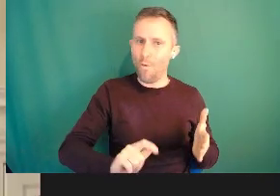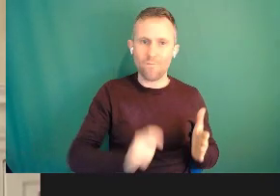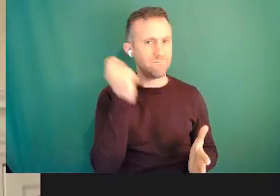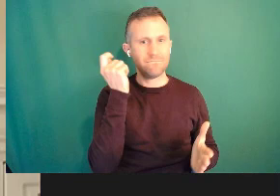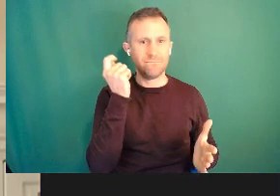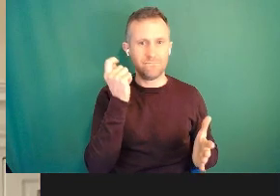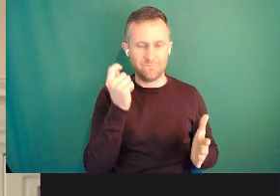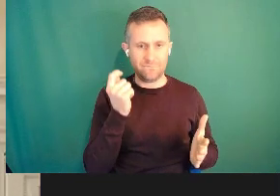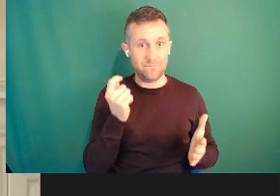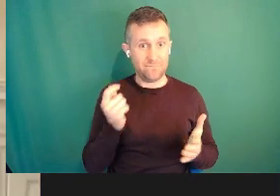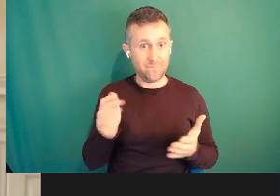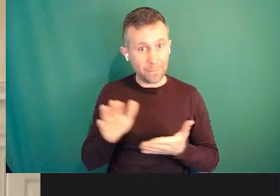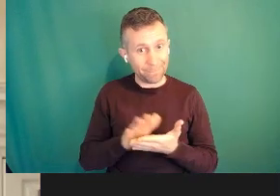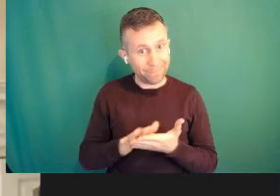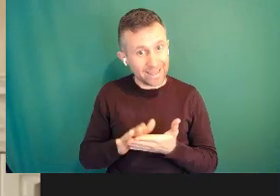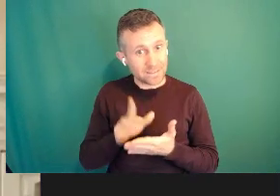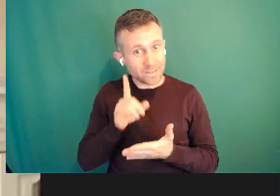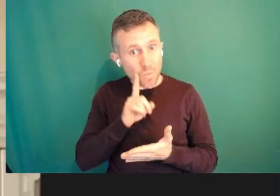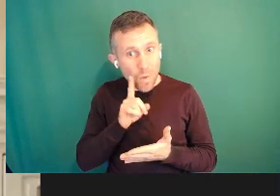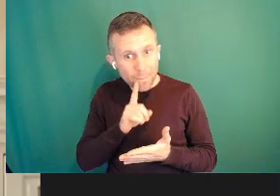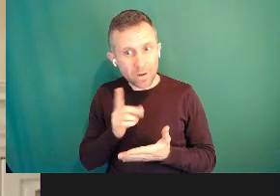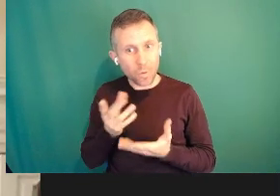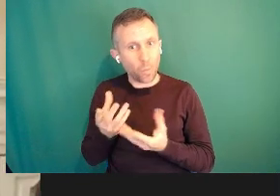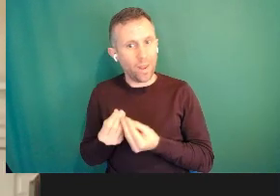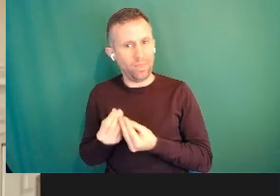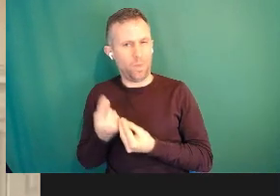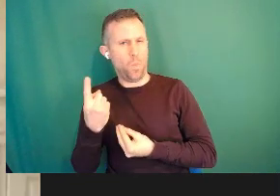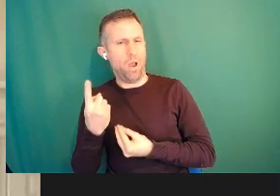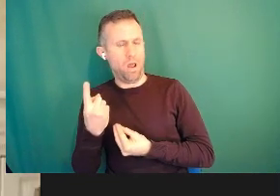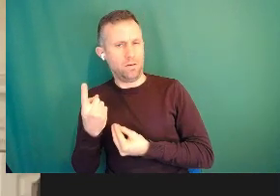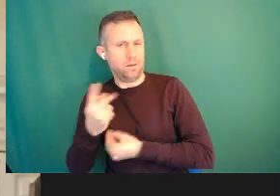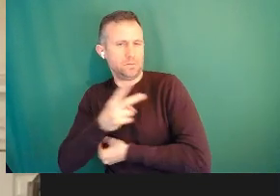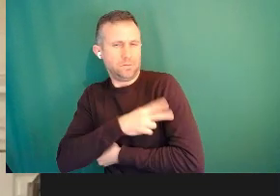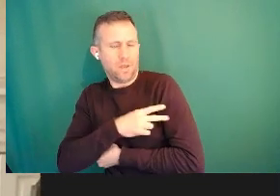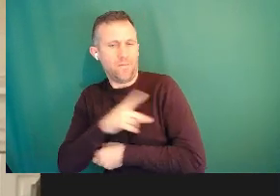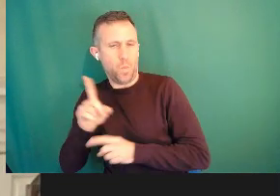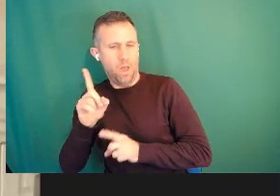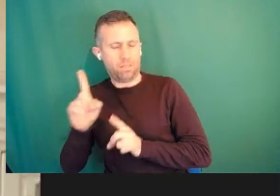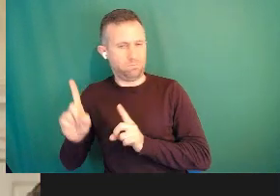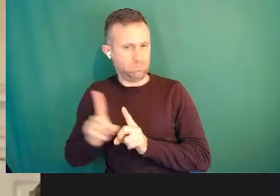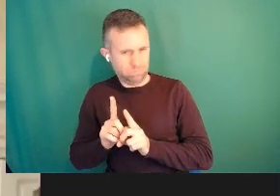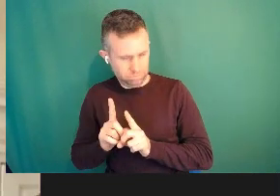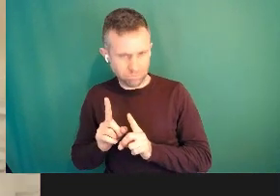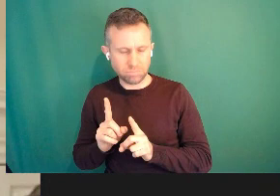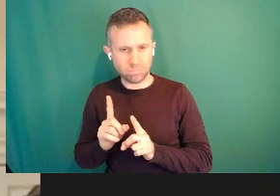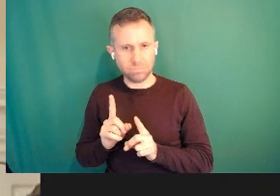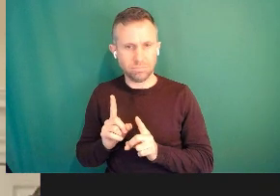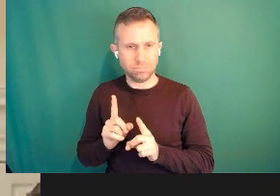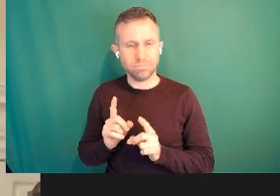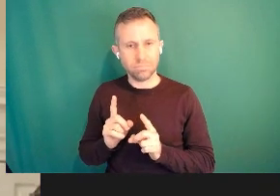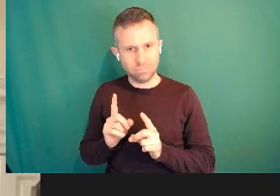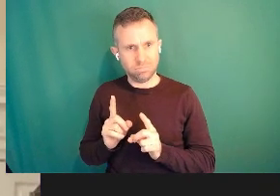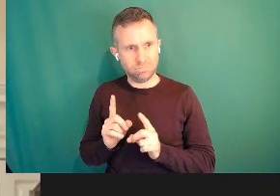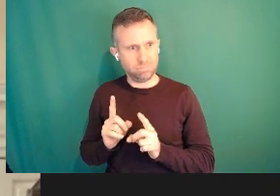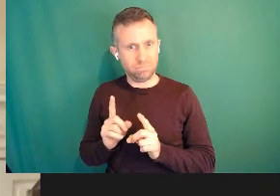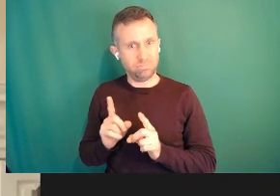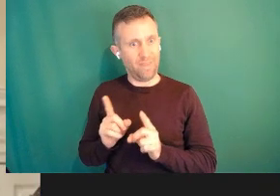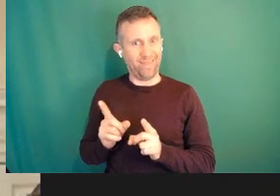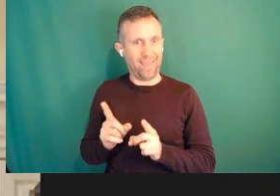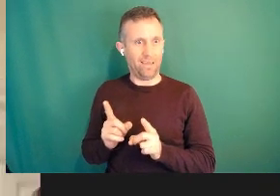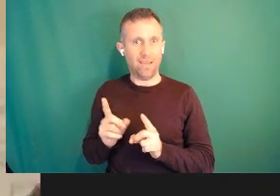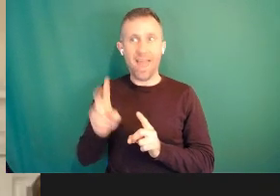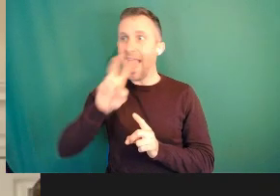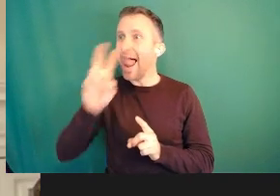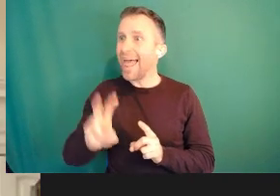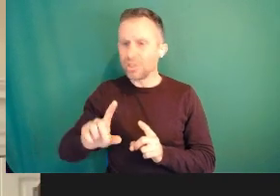And she still didn't leave. They were relying on, kind friends in the village to bring them up food, because it was quite